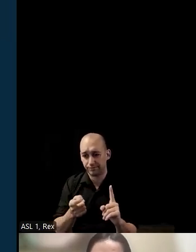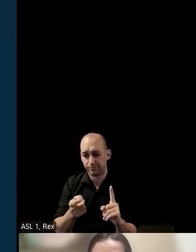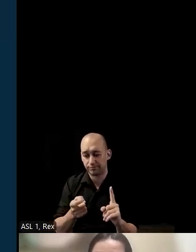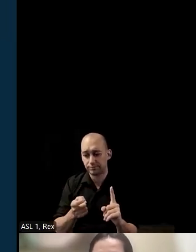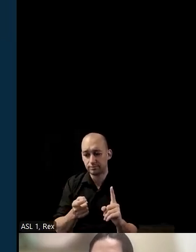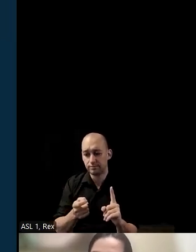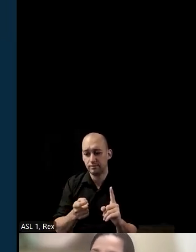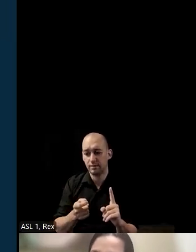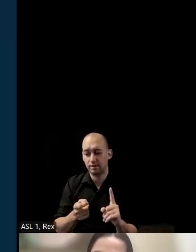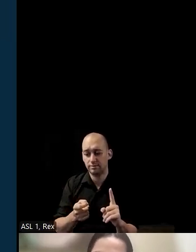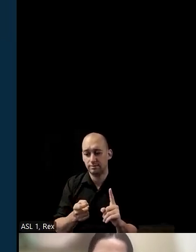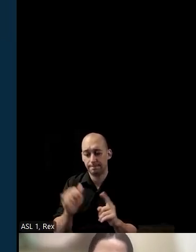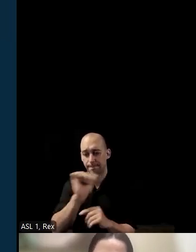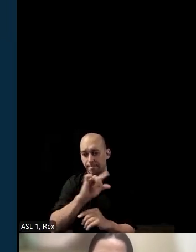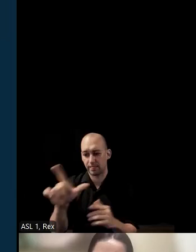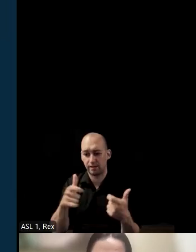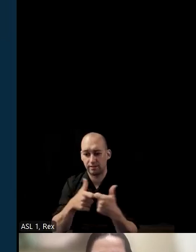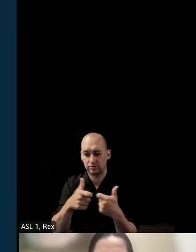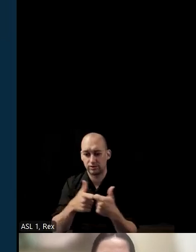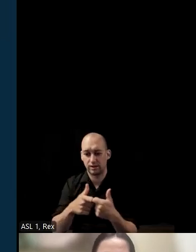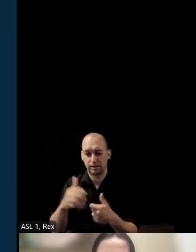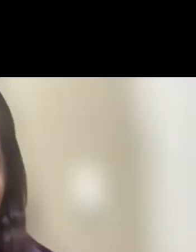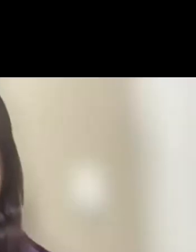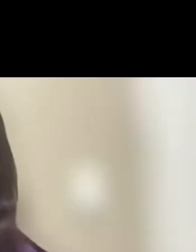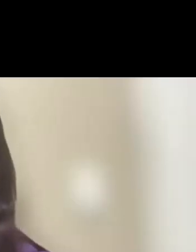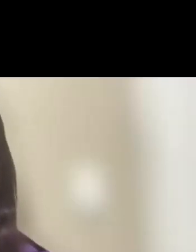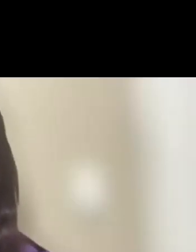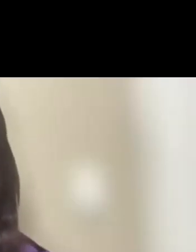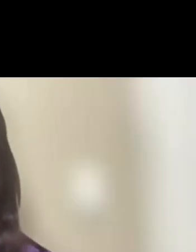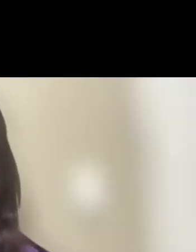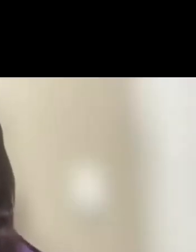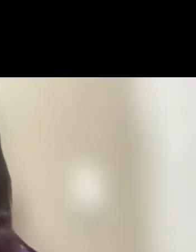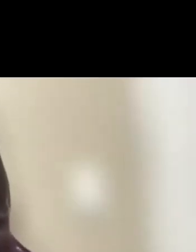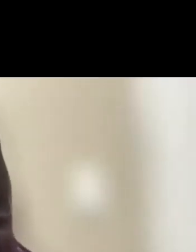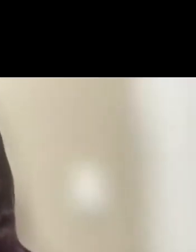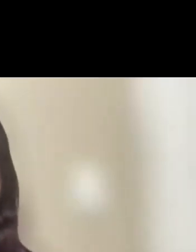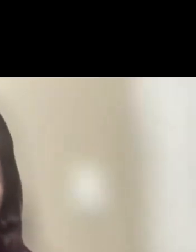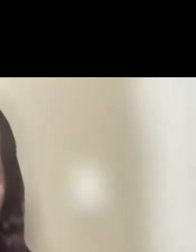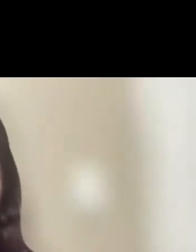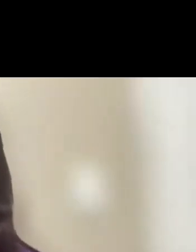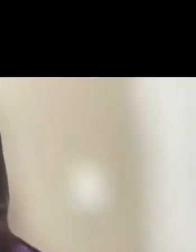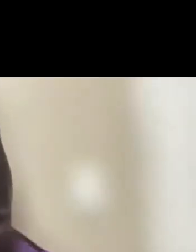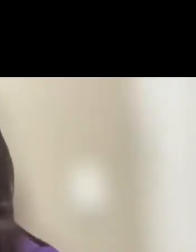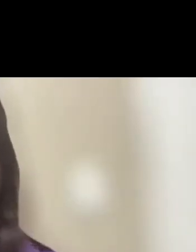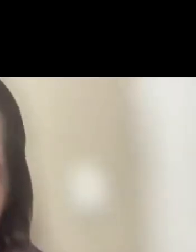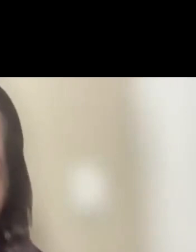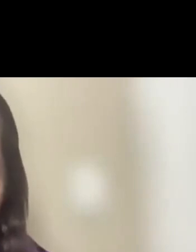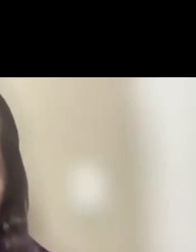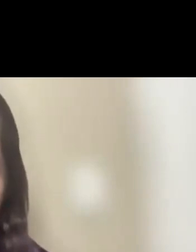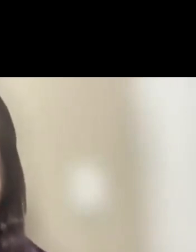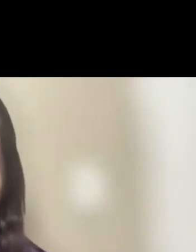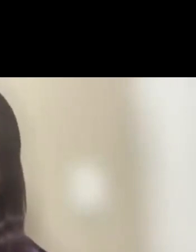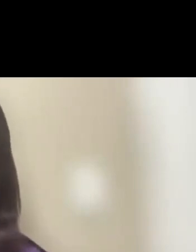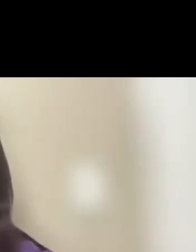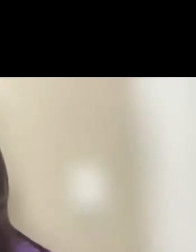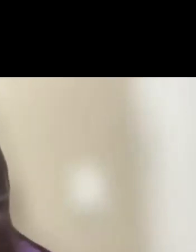and they went like all electronic. So my dad didn't know a lot about that. So I went in to learn how to do his timesheet. And